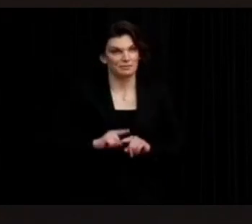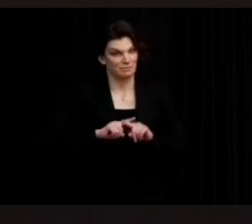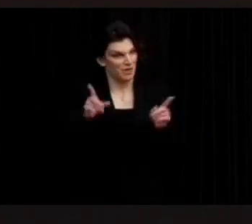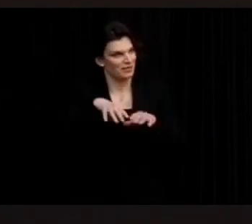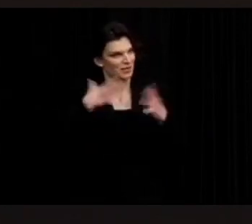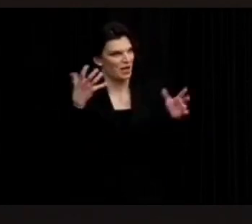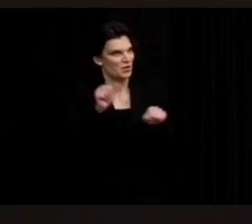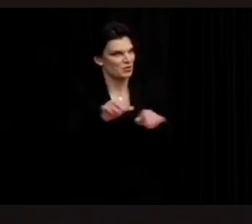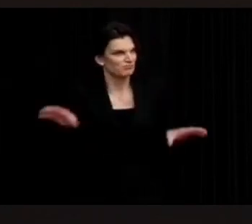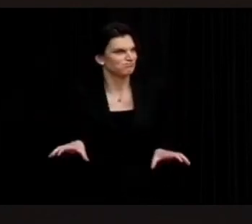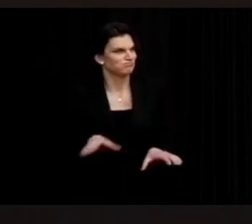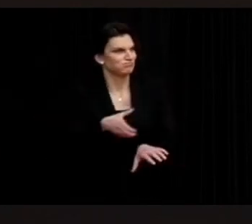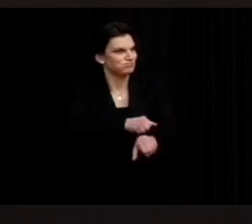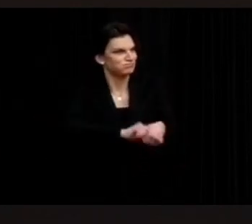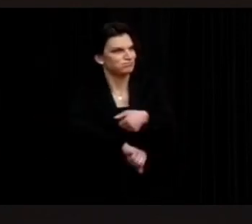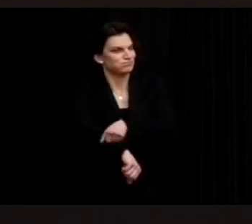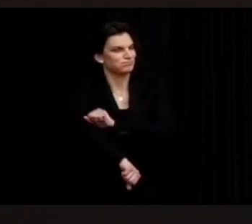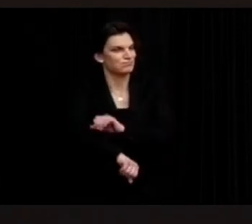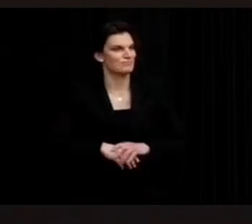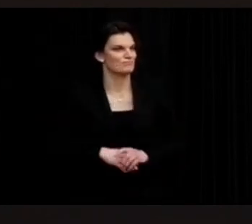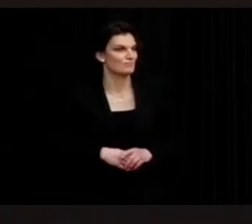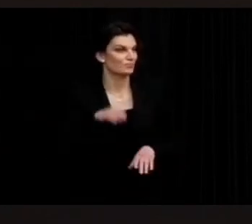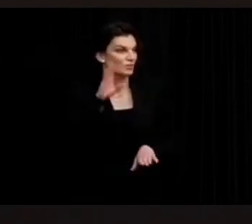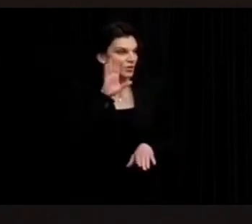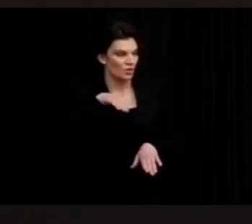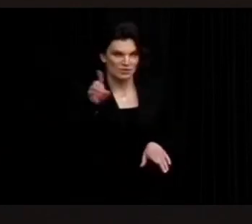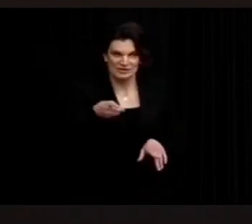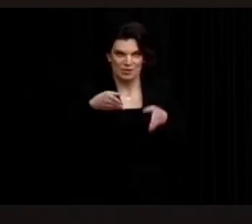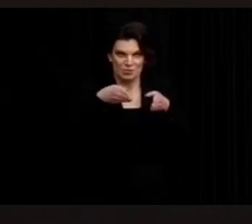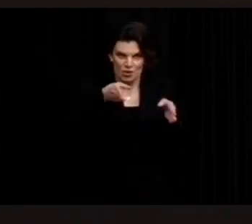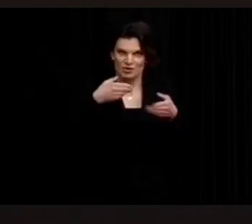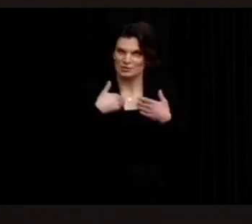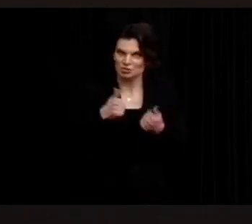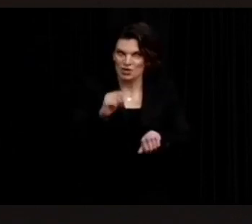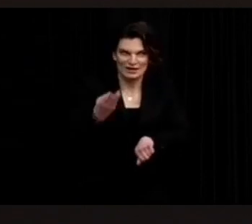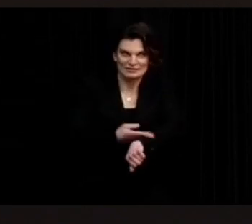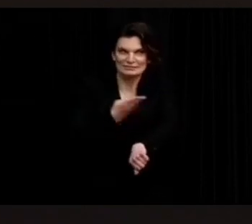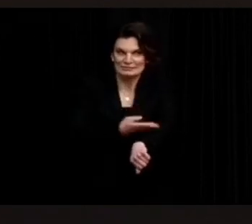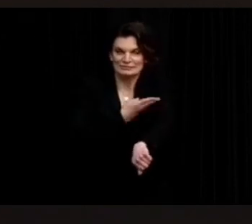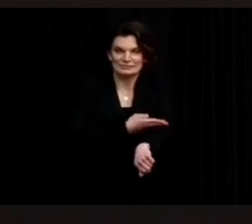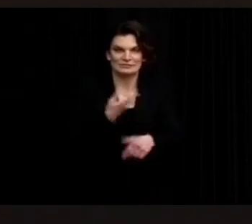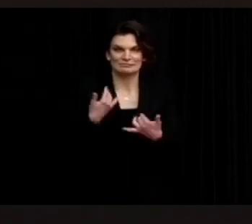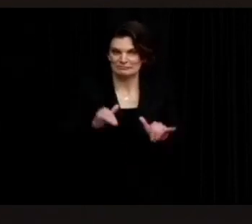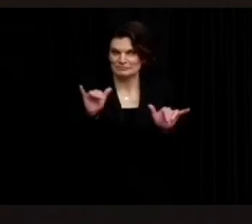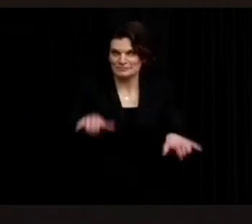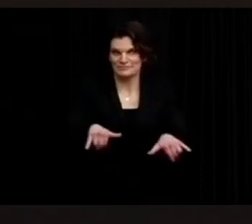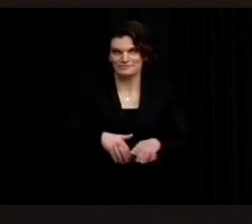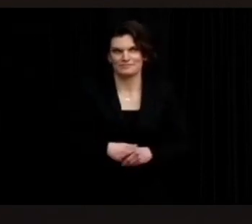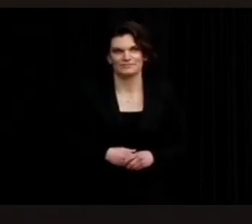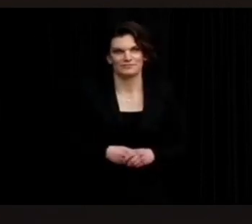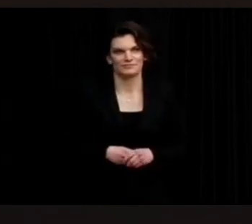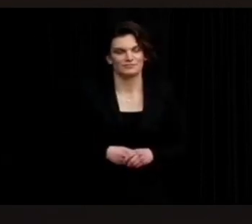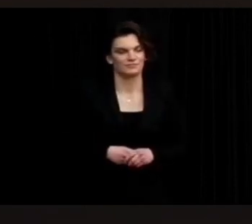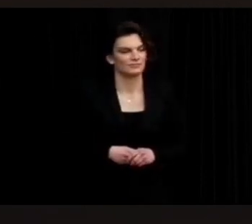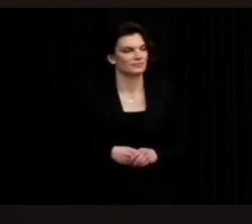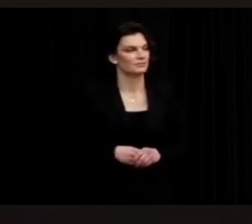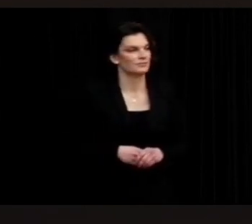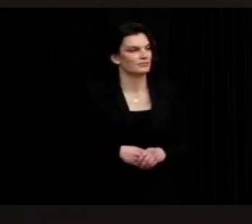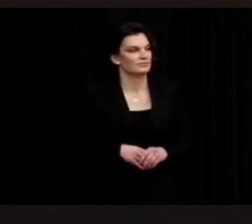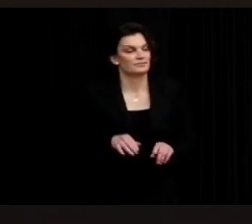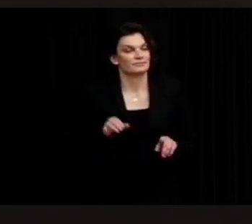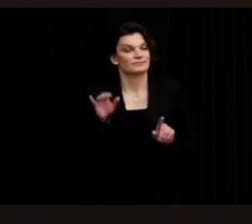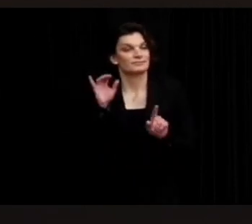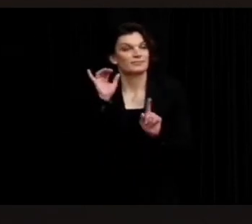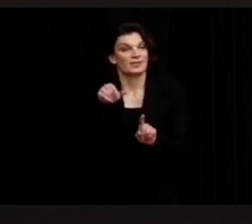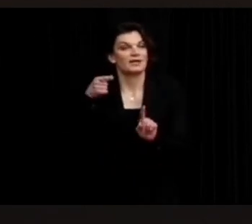heard, I know you know I'm doing something about fixing those damn roads, right? But that rallying cry is about a